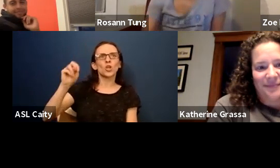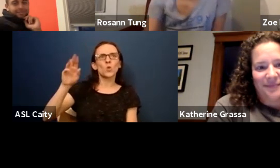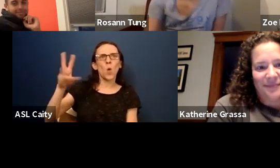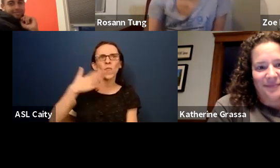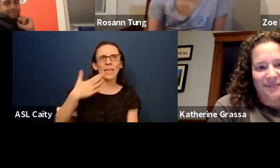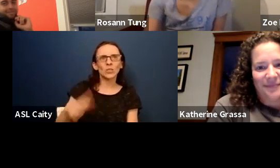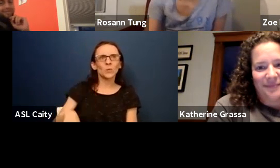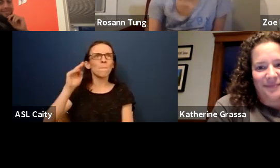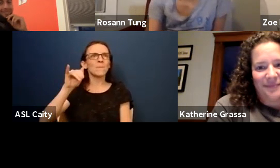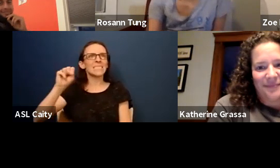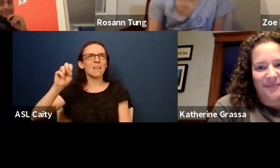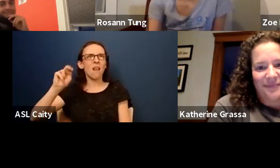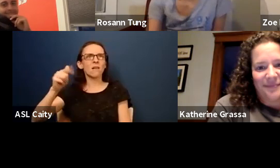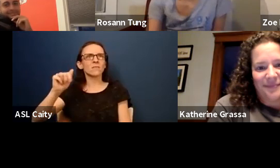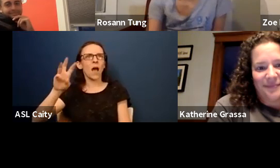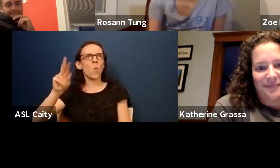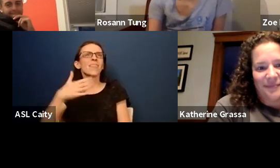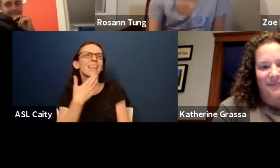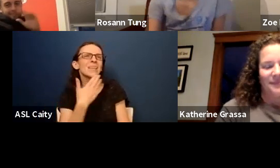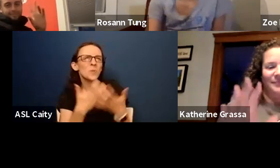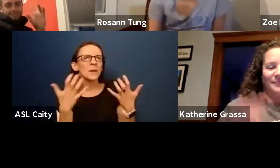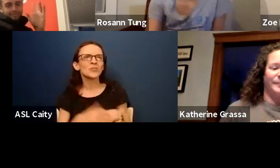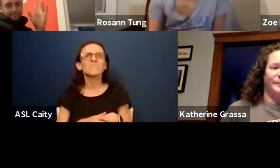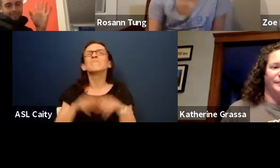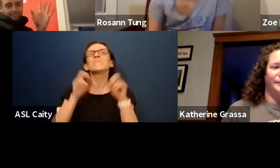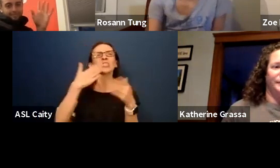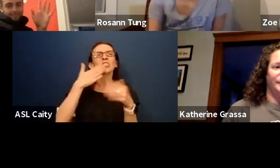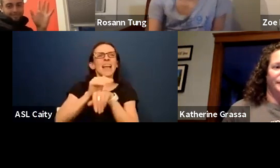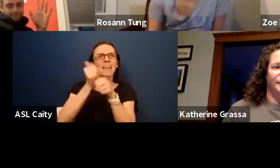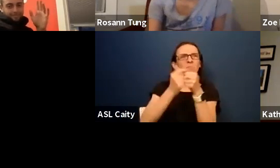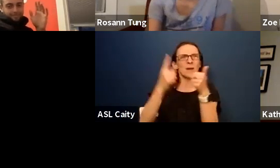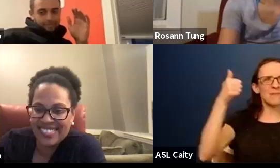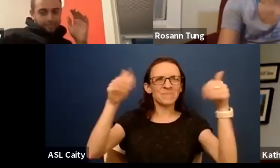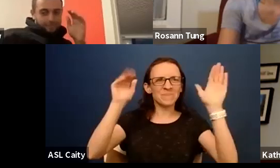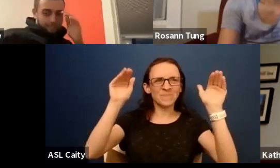much. Good night. Good night. Good night.